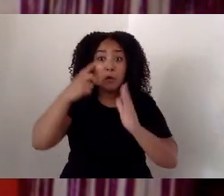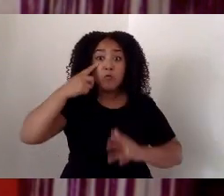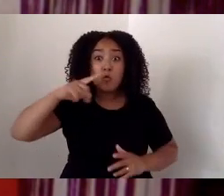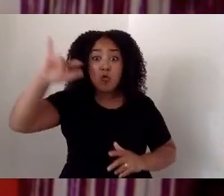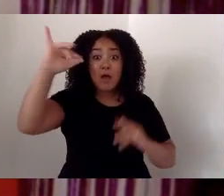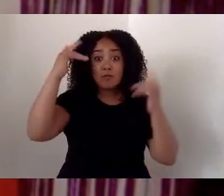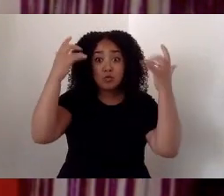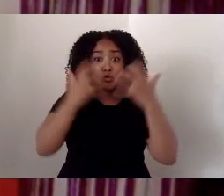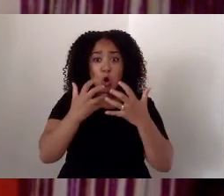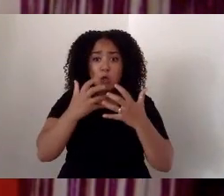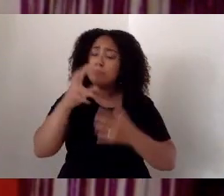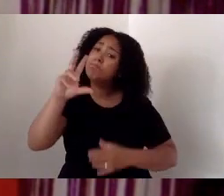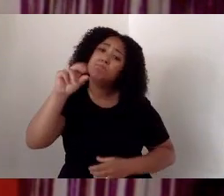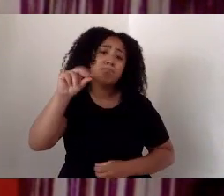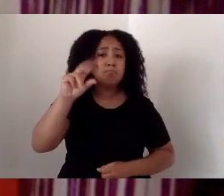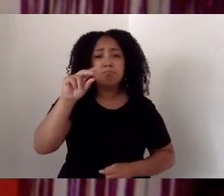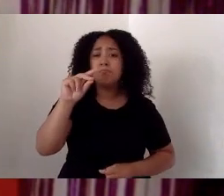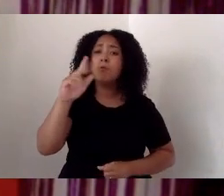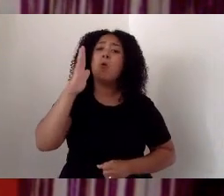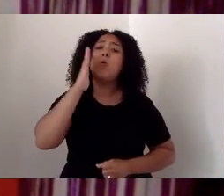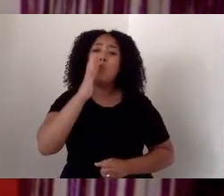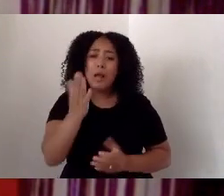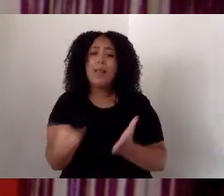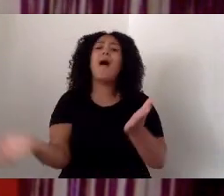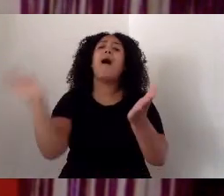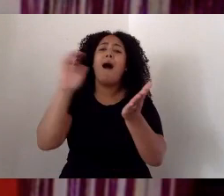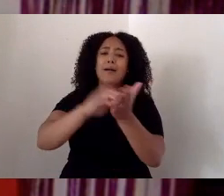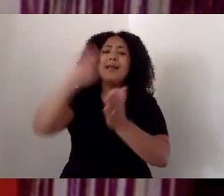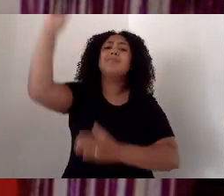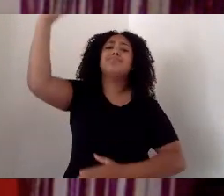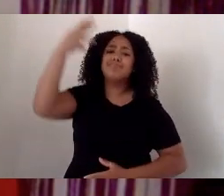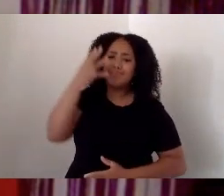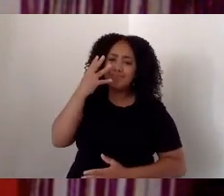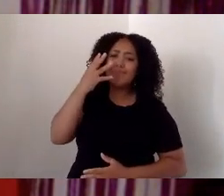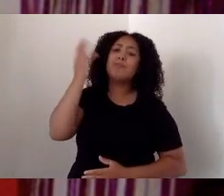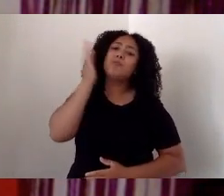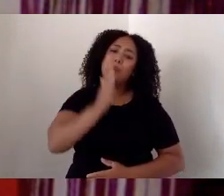waiting to warm our skin again one day.